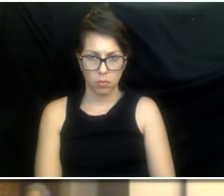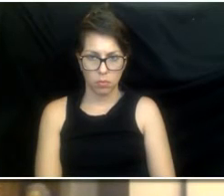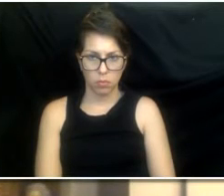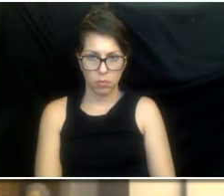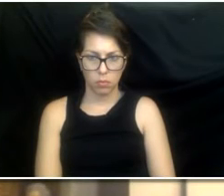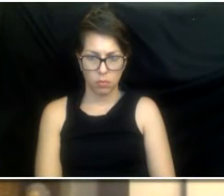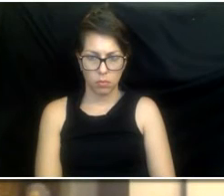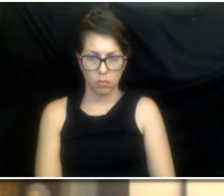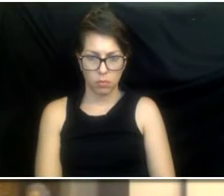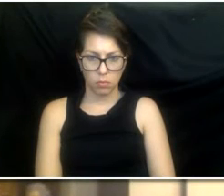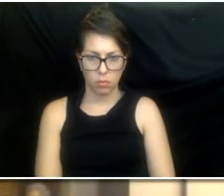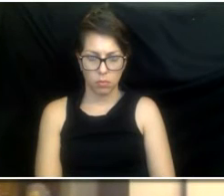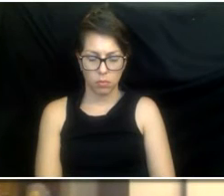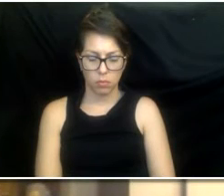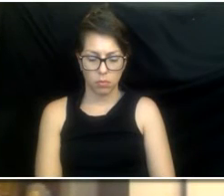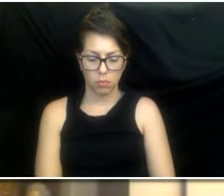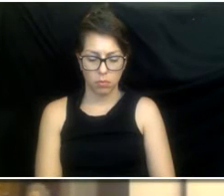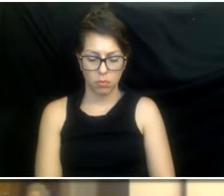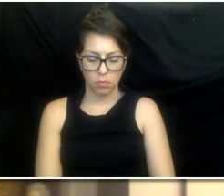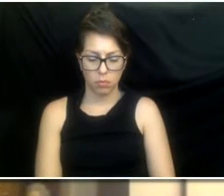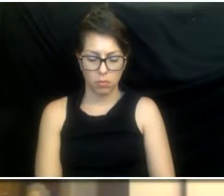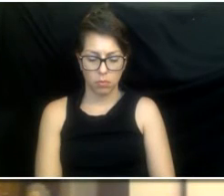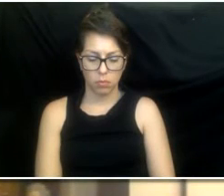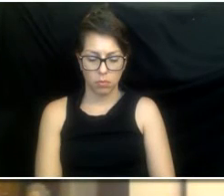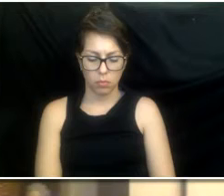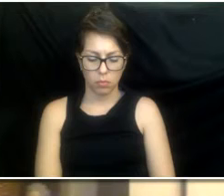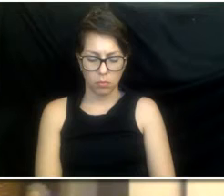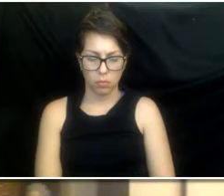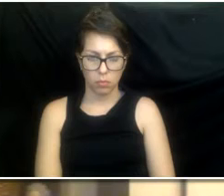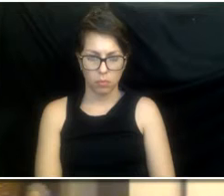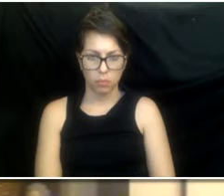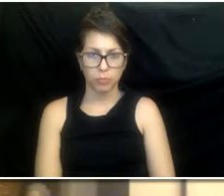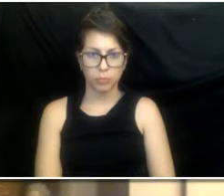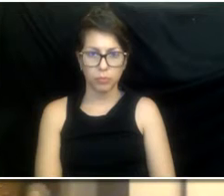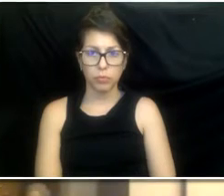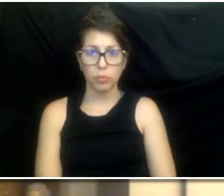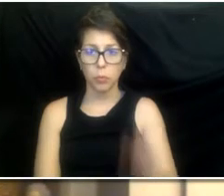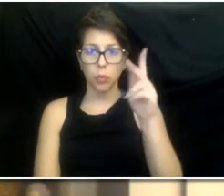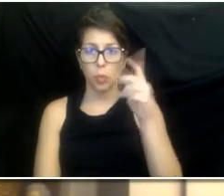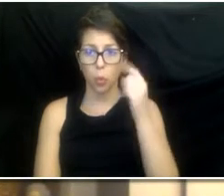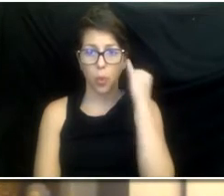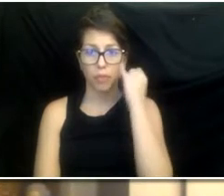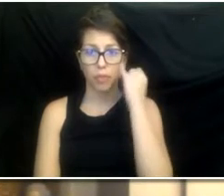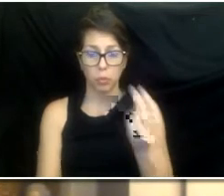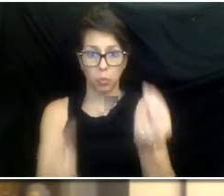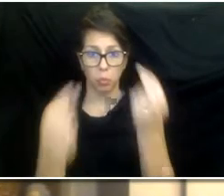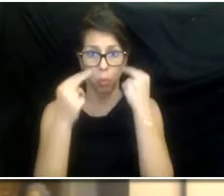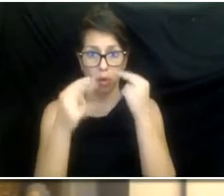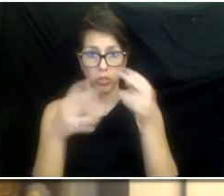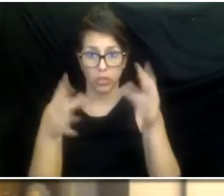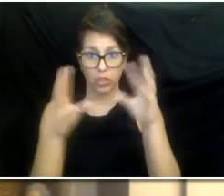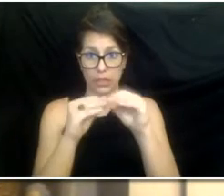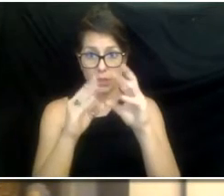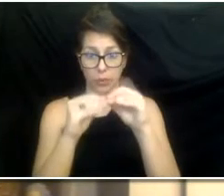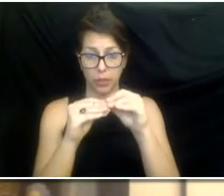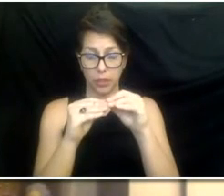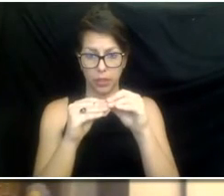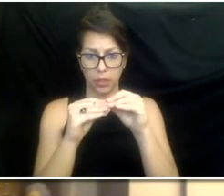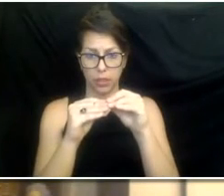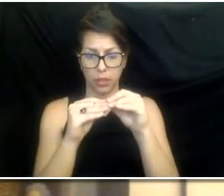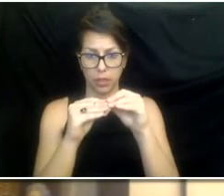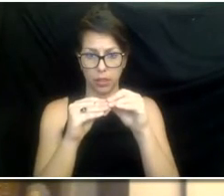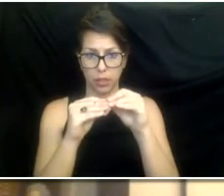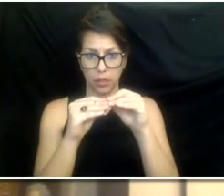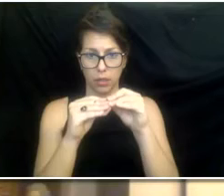so our next two witnesses I will call you one at a time are jahi fiser and Amy barash jahi